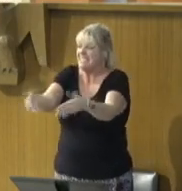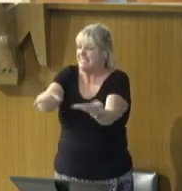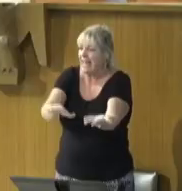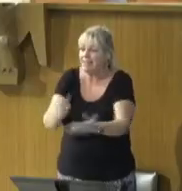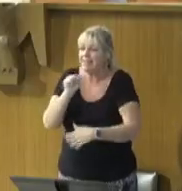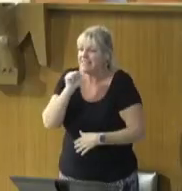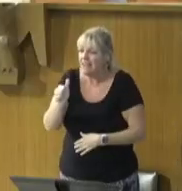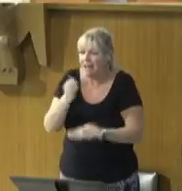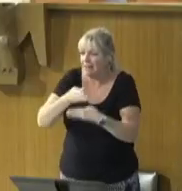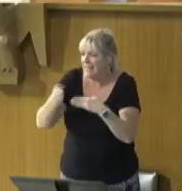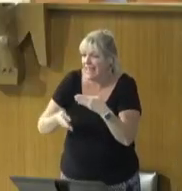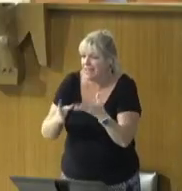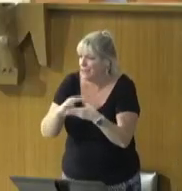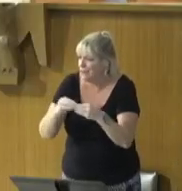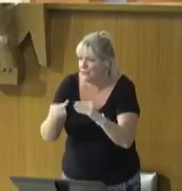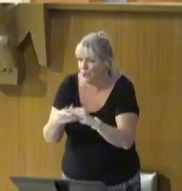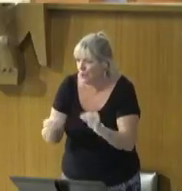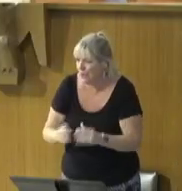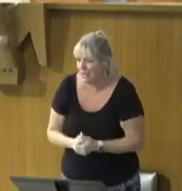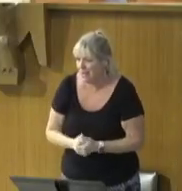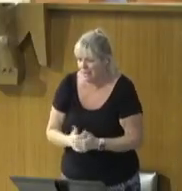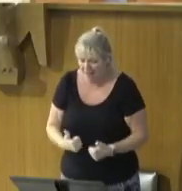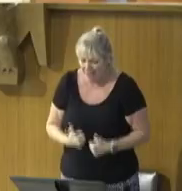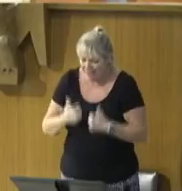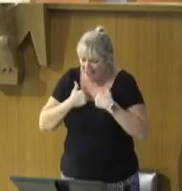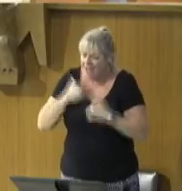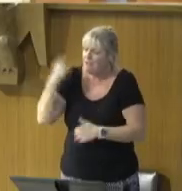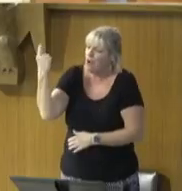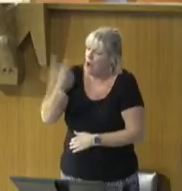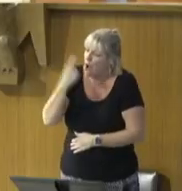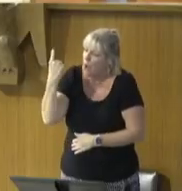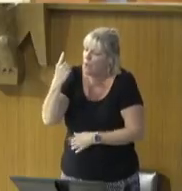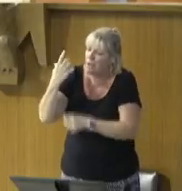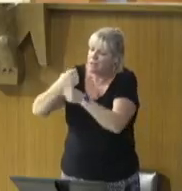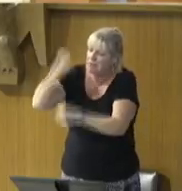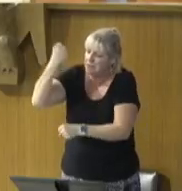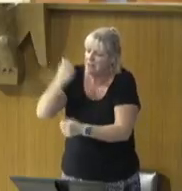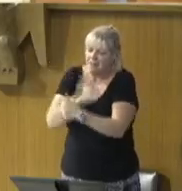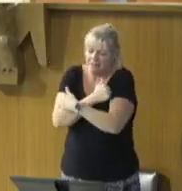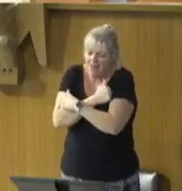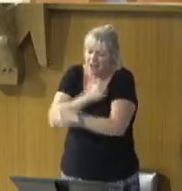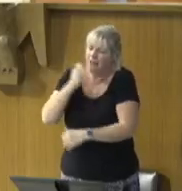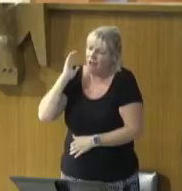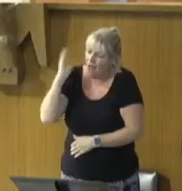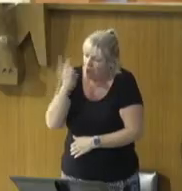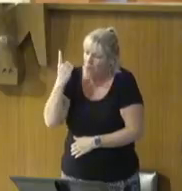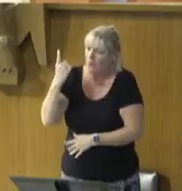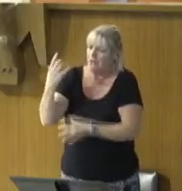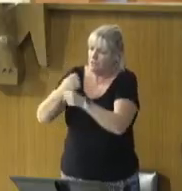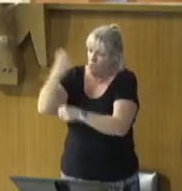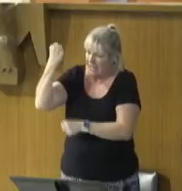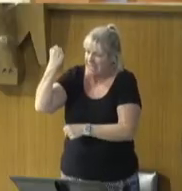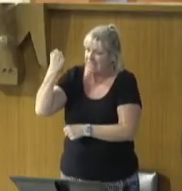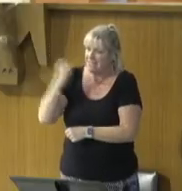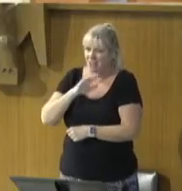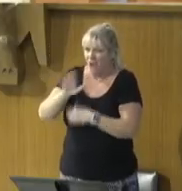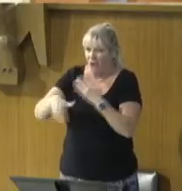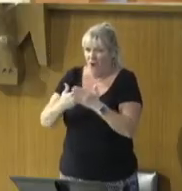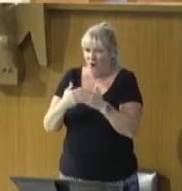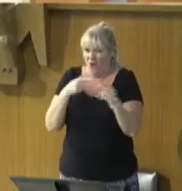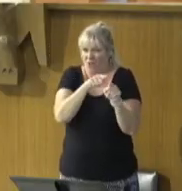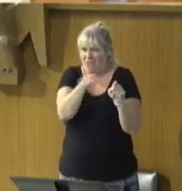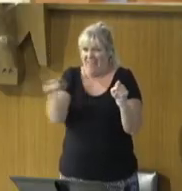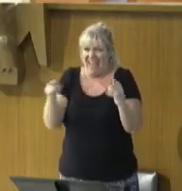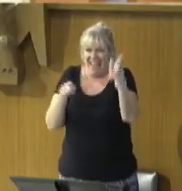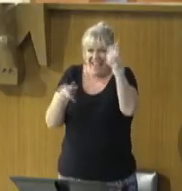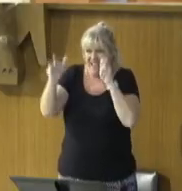story, that life will always triumph and that love will win, that the forces represented by the Romans